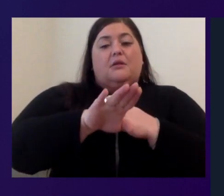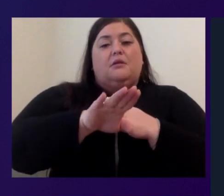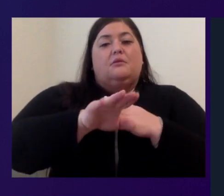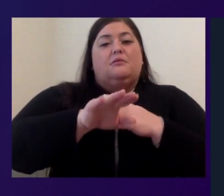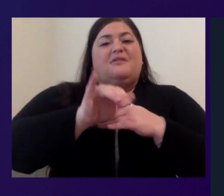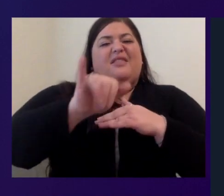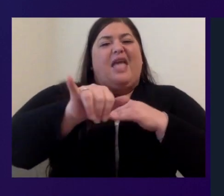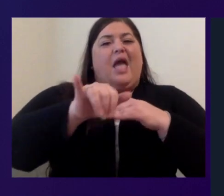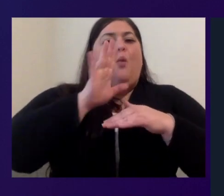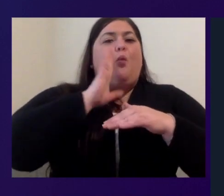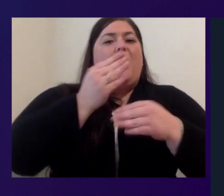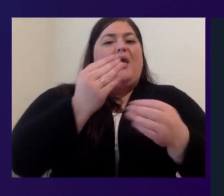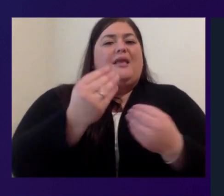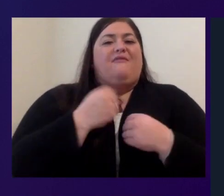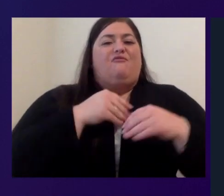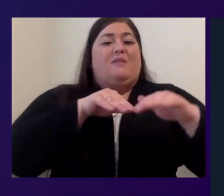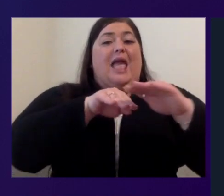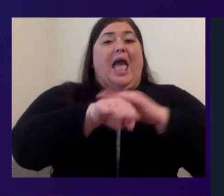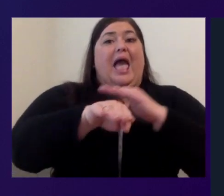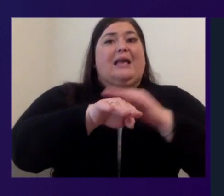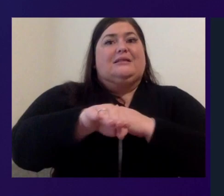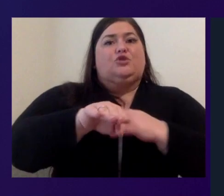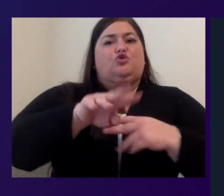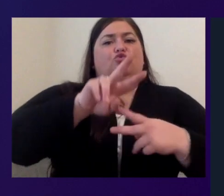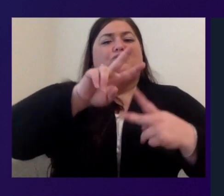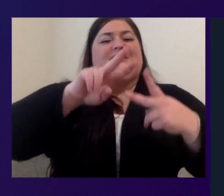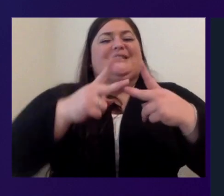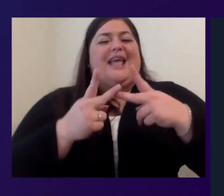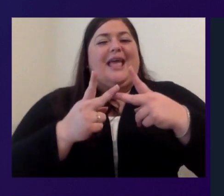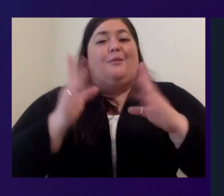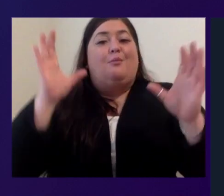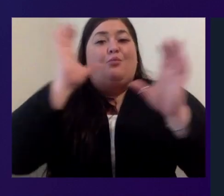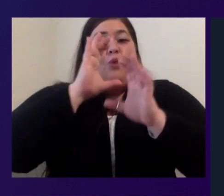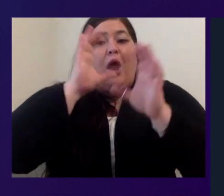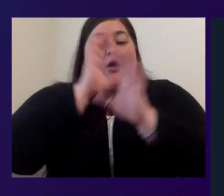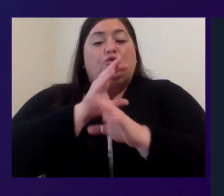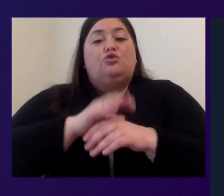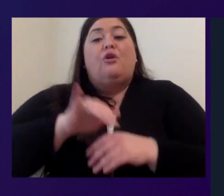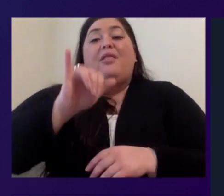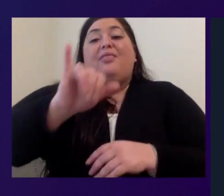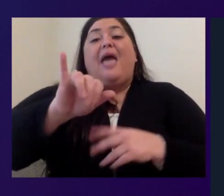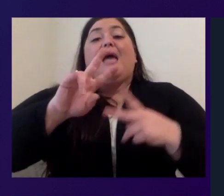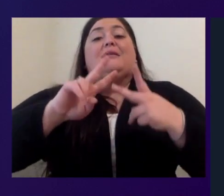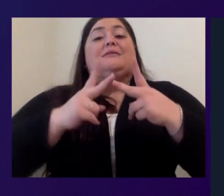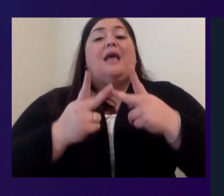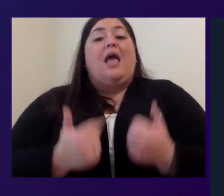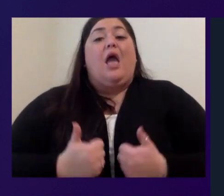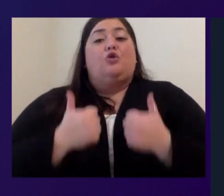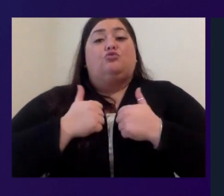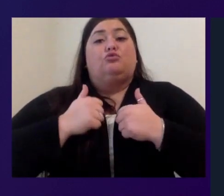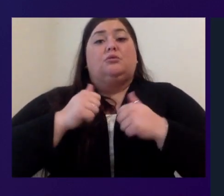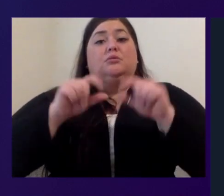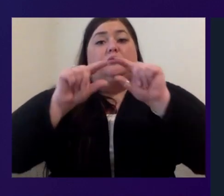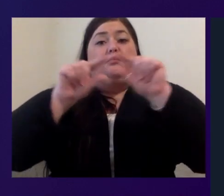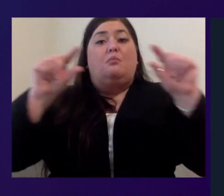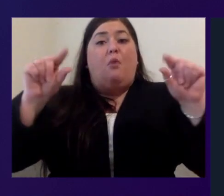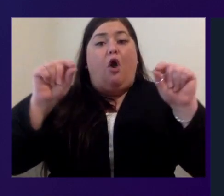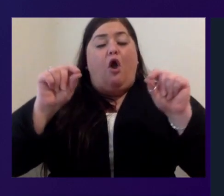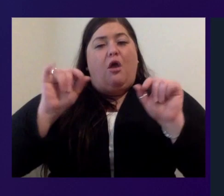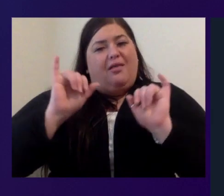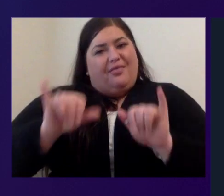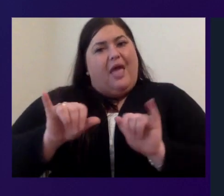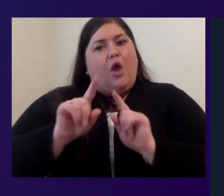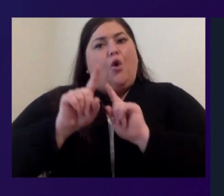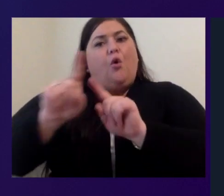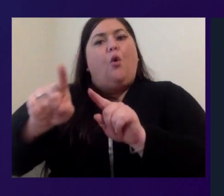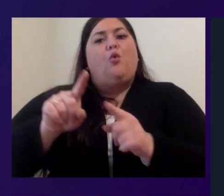the second browser within my browser. That's exactly right. And then that address bar is what's taking me to my my applications, Yeah, whatever I'm using. my web